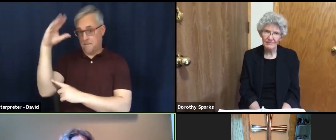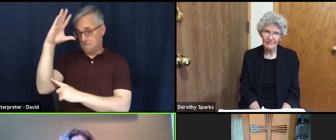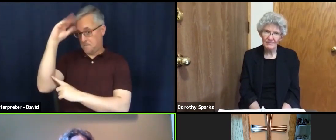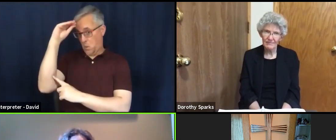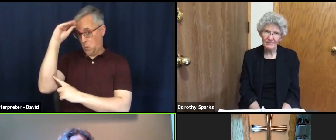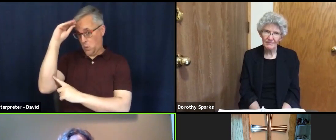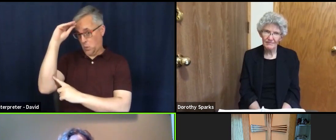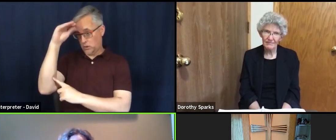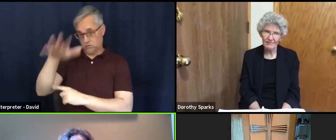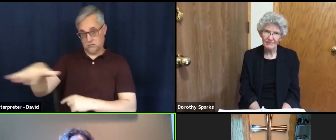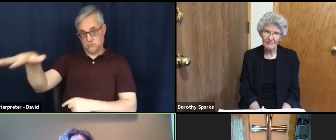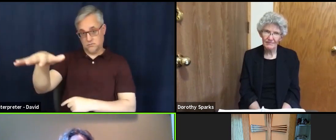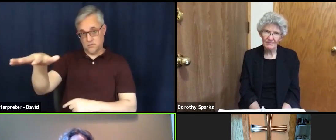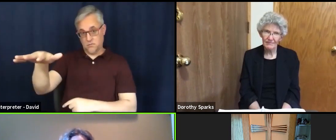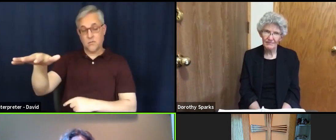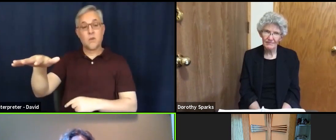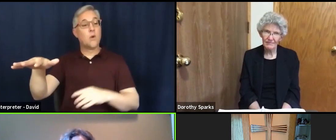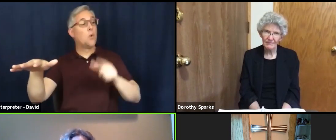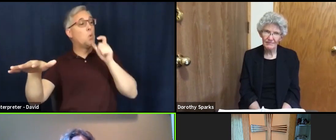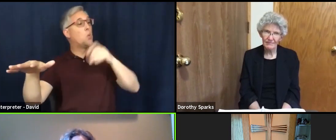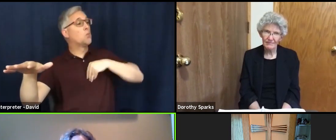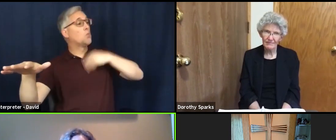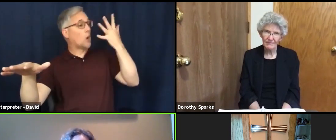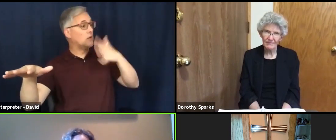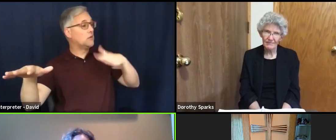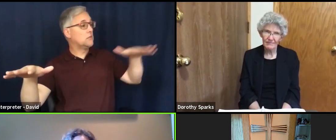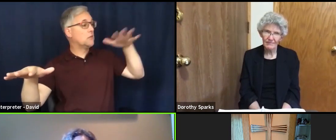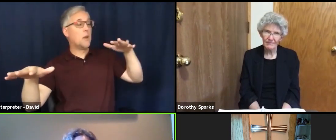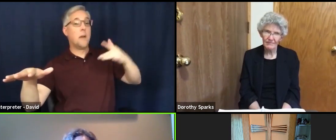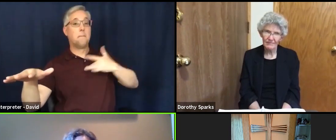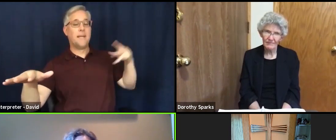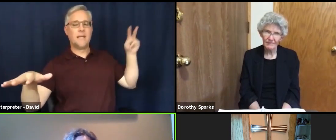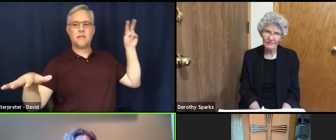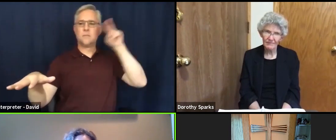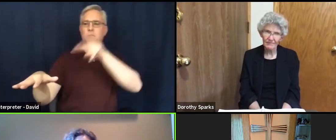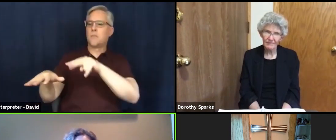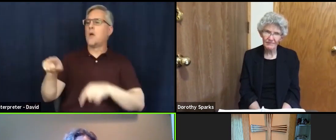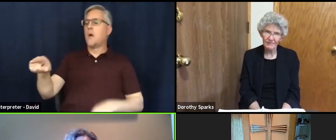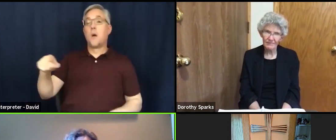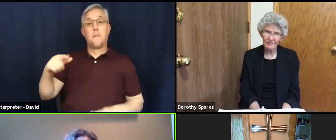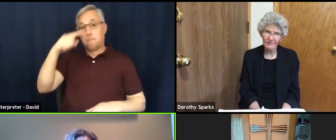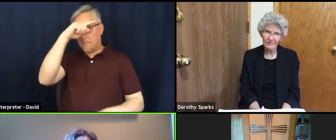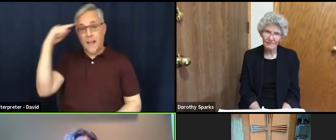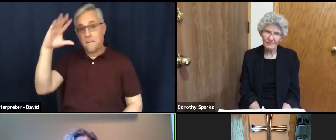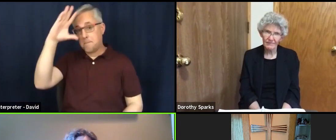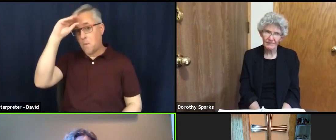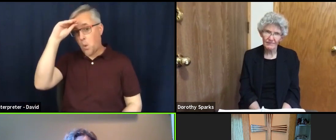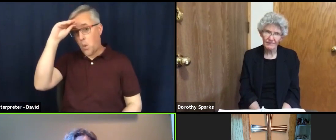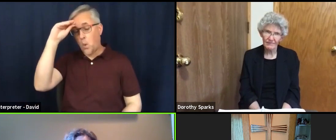skin tend to believe that Black boys are much older than they really are.